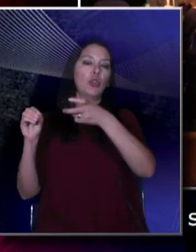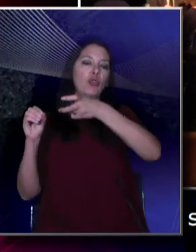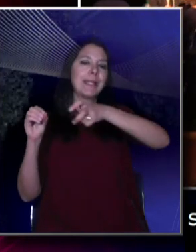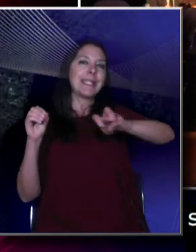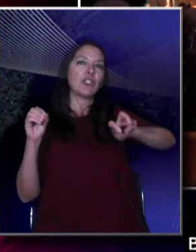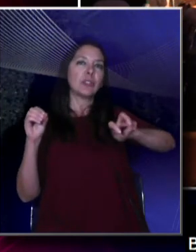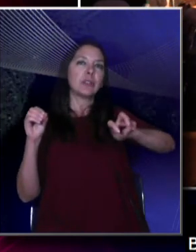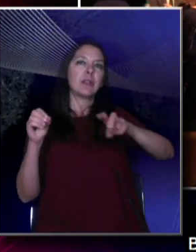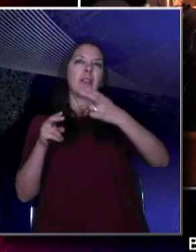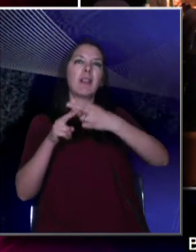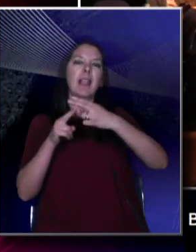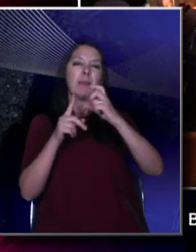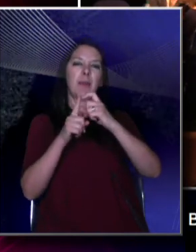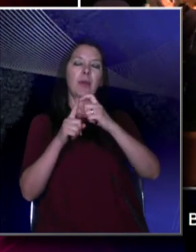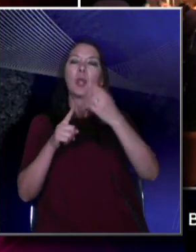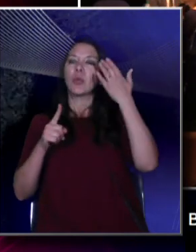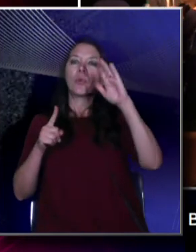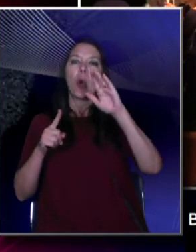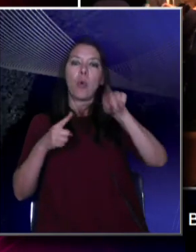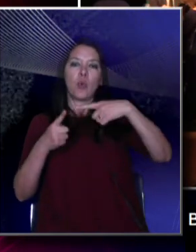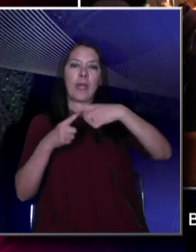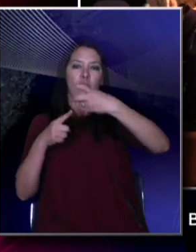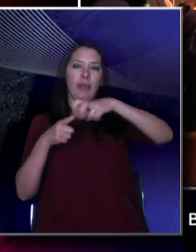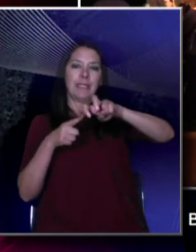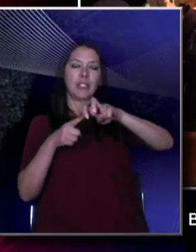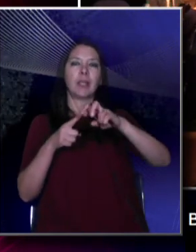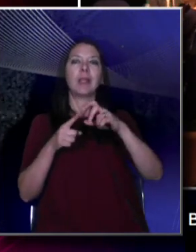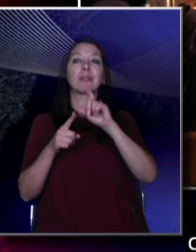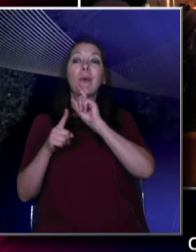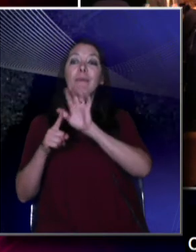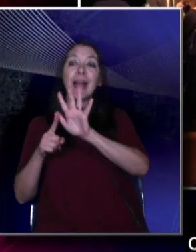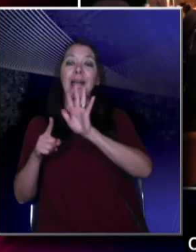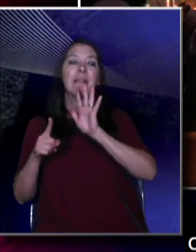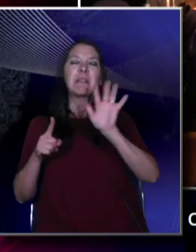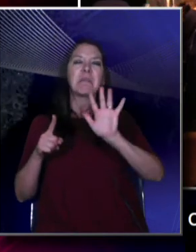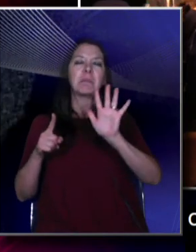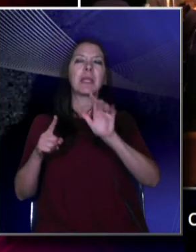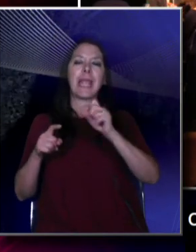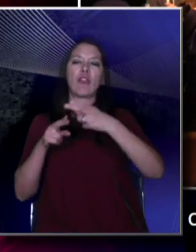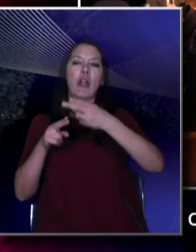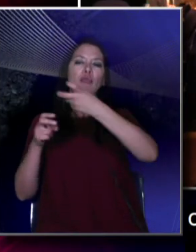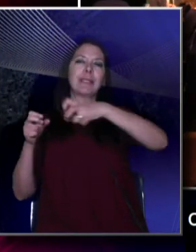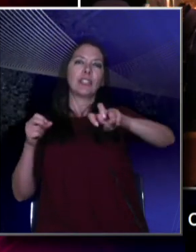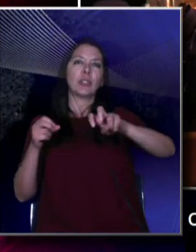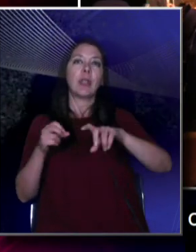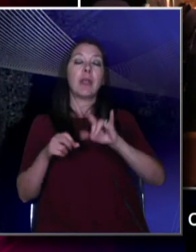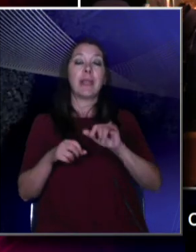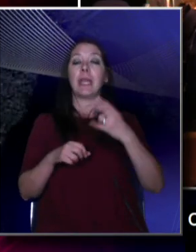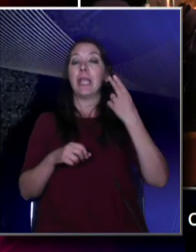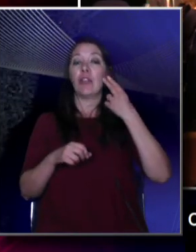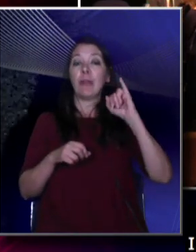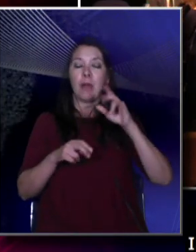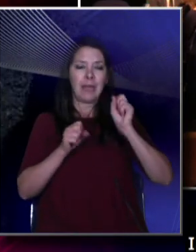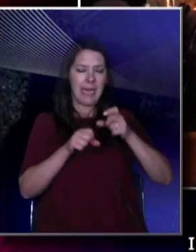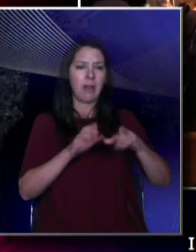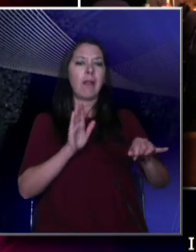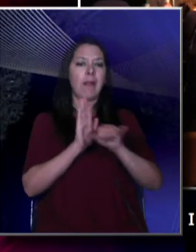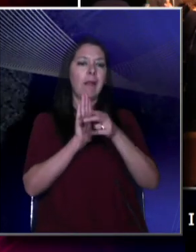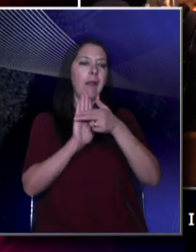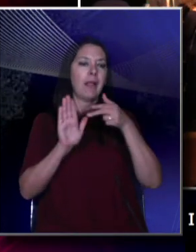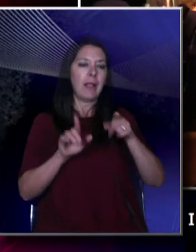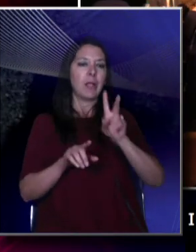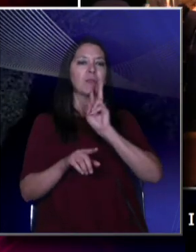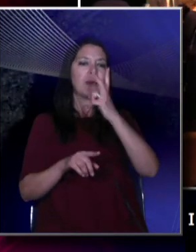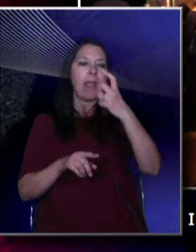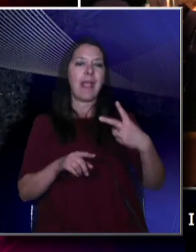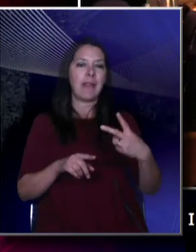you don't know when the transition is going to occur. For instance, a hearing impaired child can be identified at 2.5 and